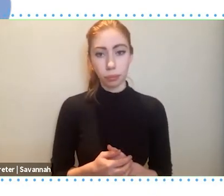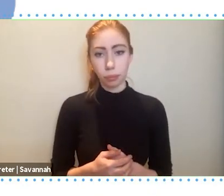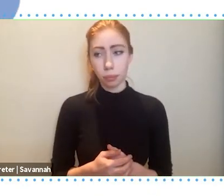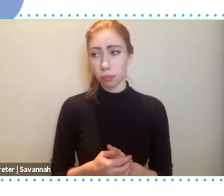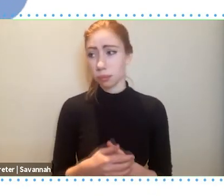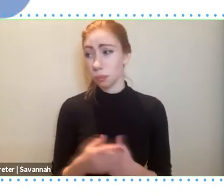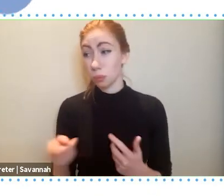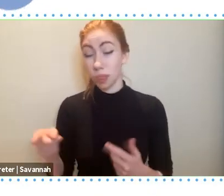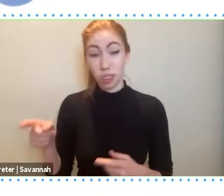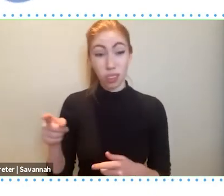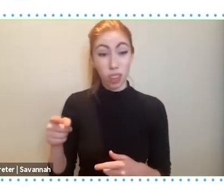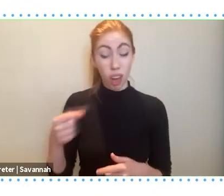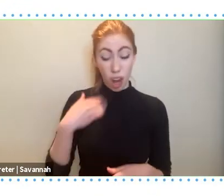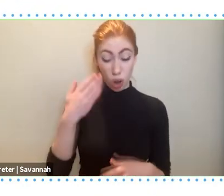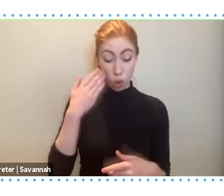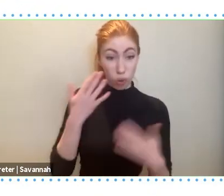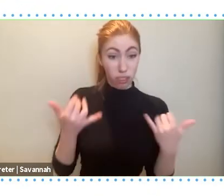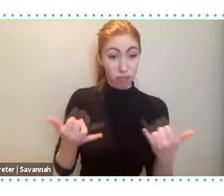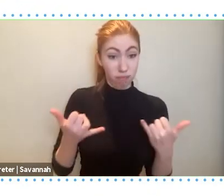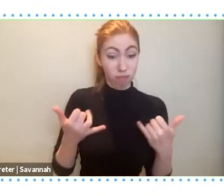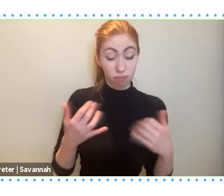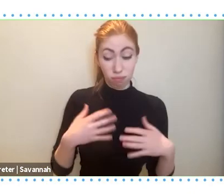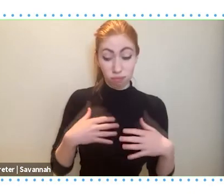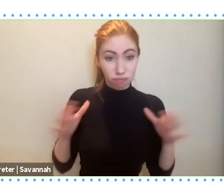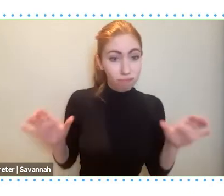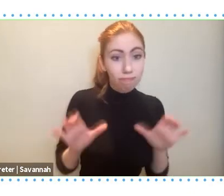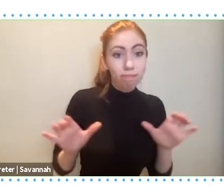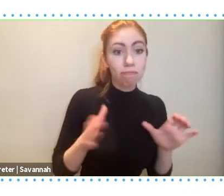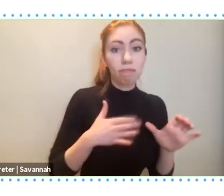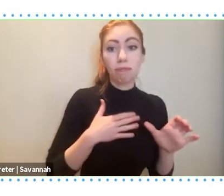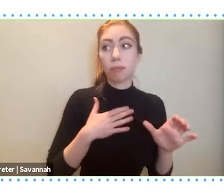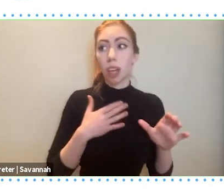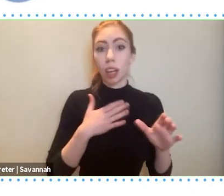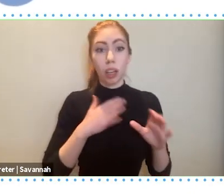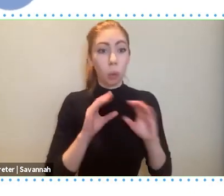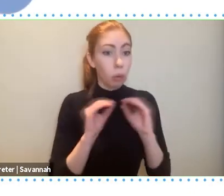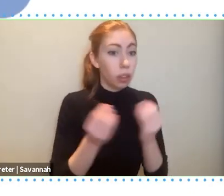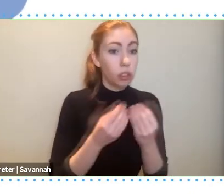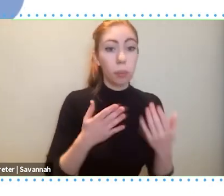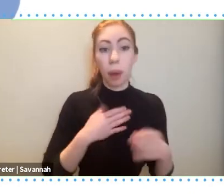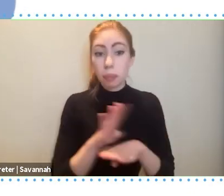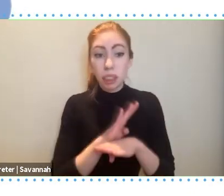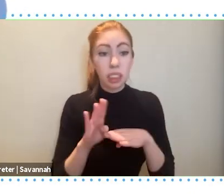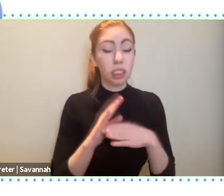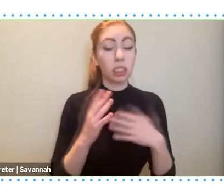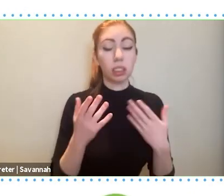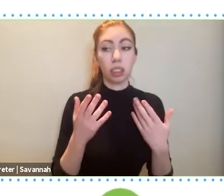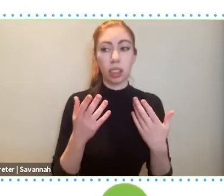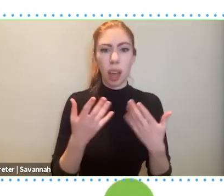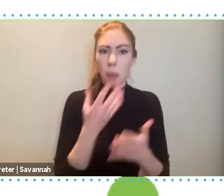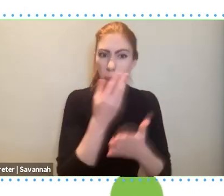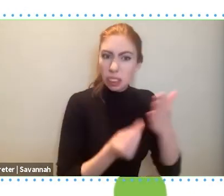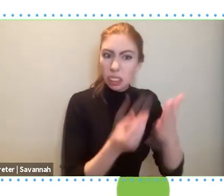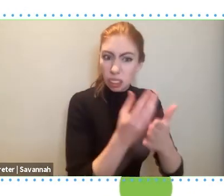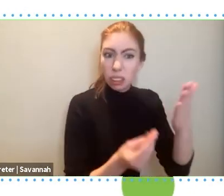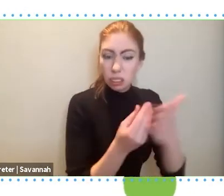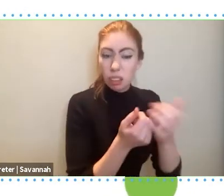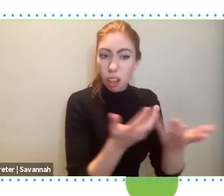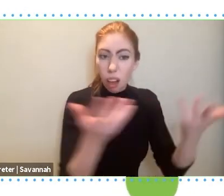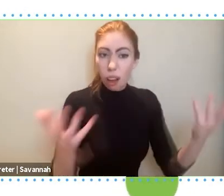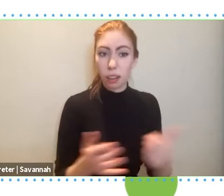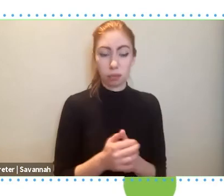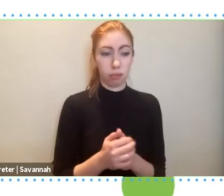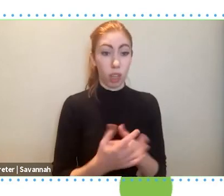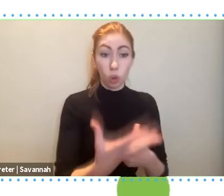lot of what both of you have been talking about. And we just replicate. We just keep replicating. So I might look to folks